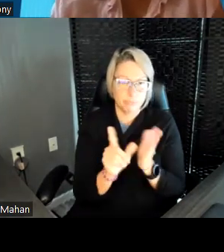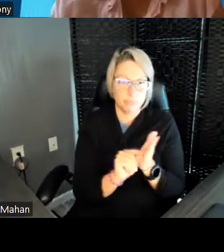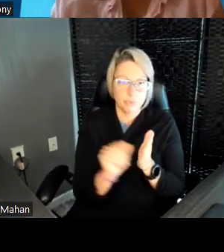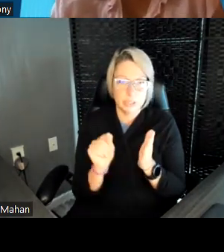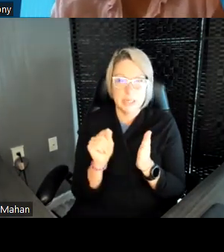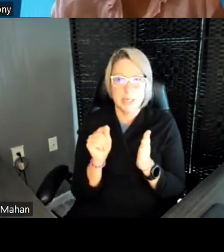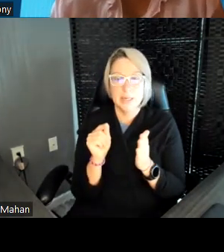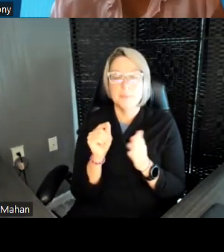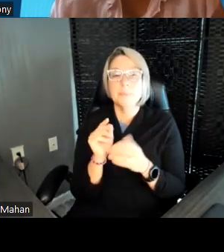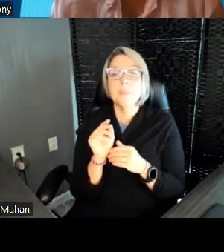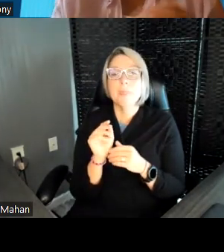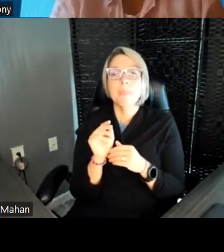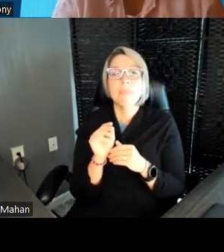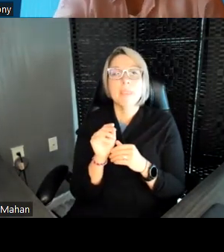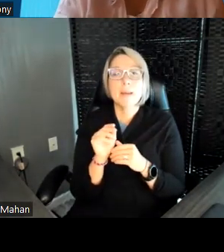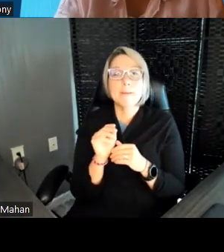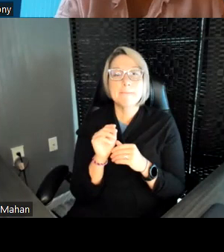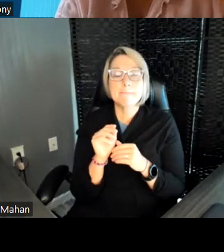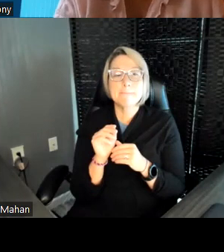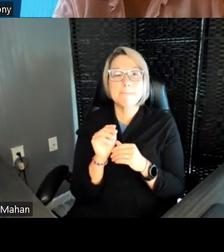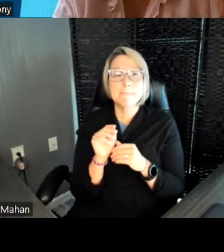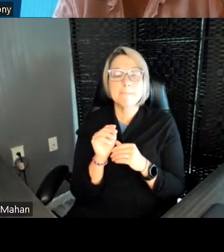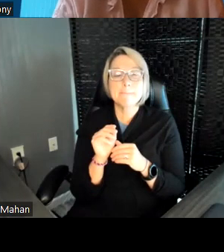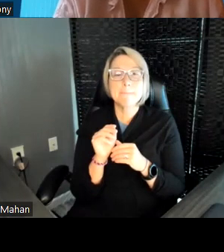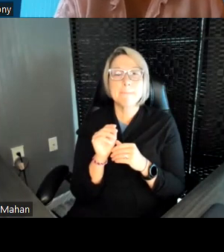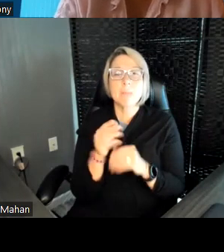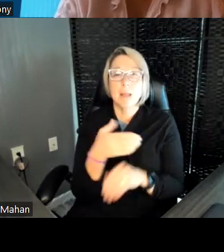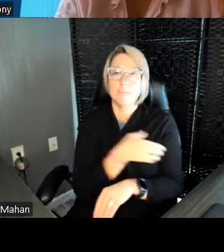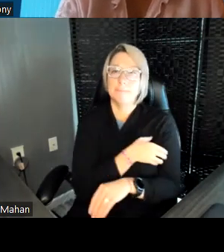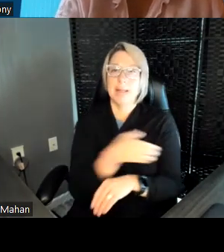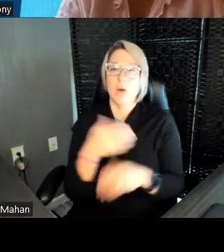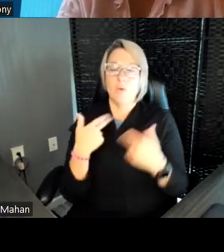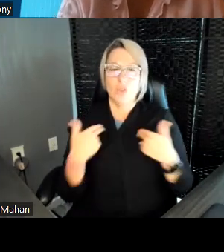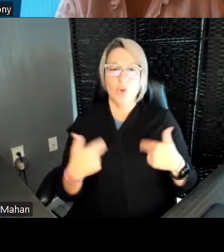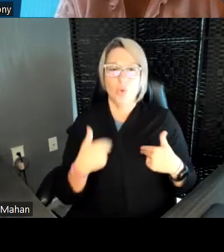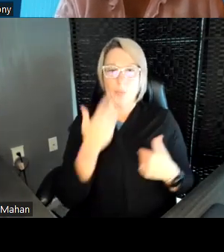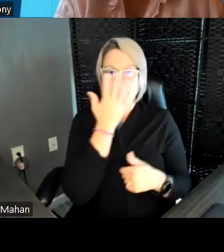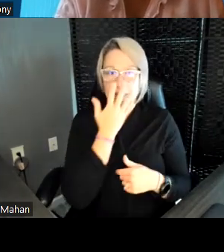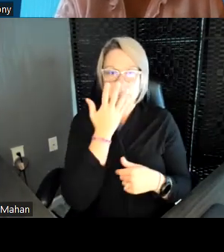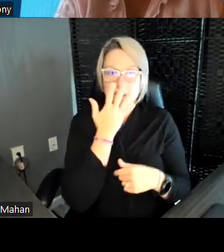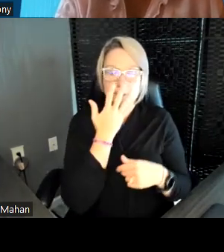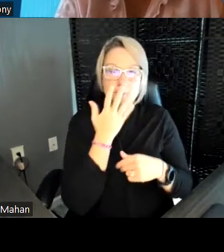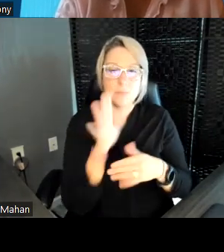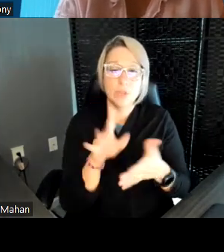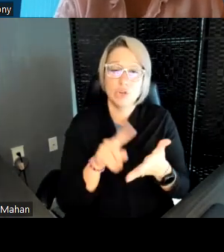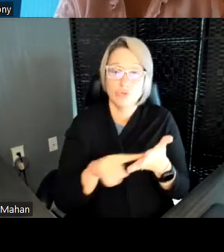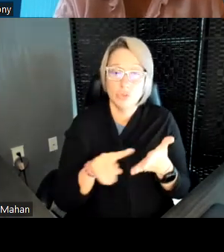about copyright. So here's the power of the human face. So I will tell you the research on this is fun. Vision